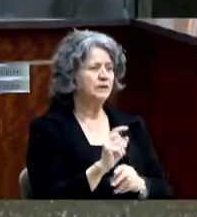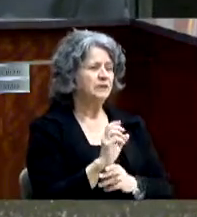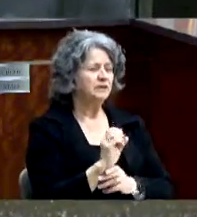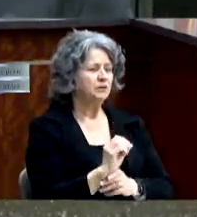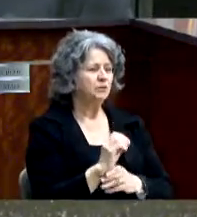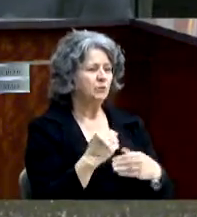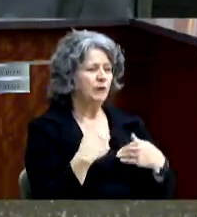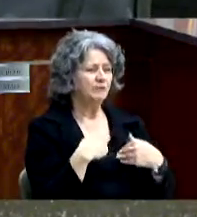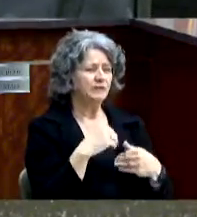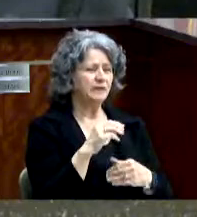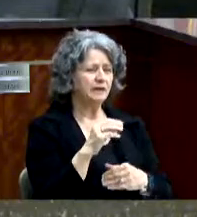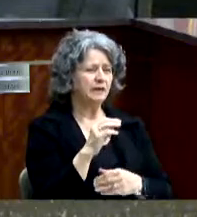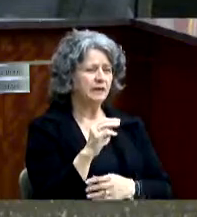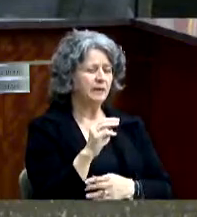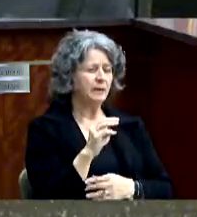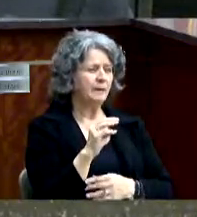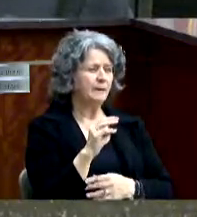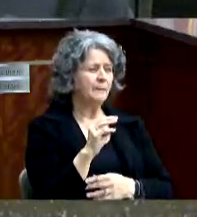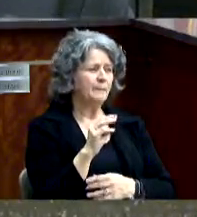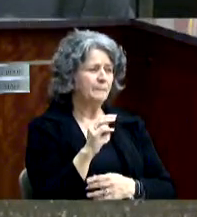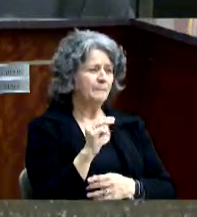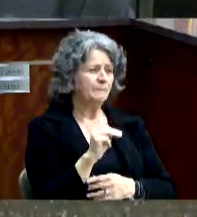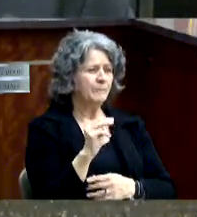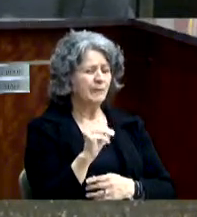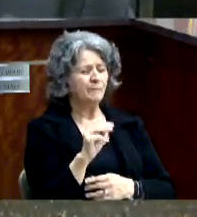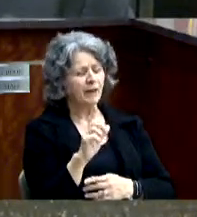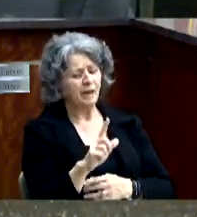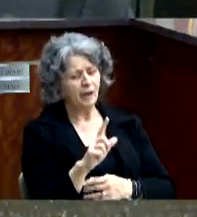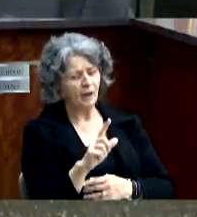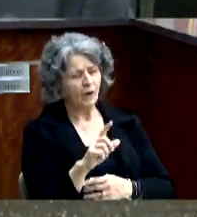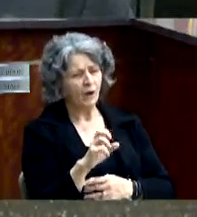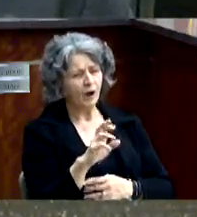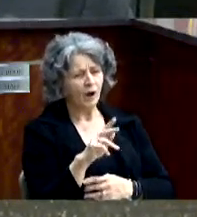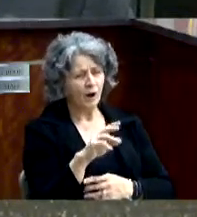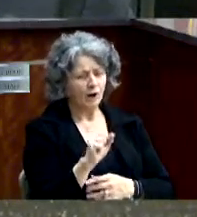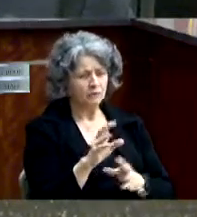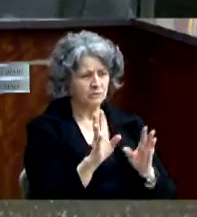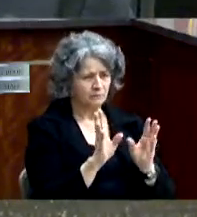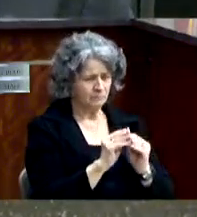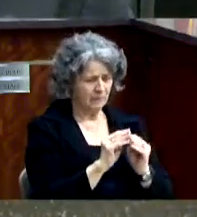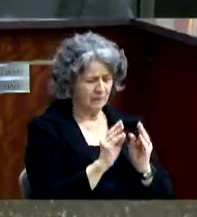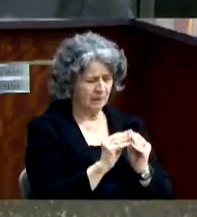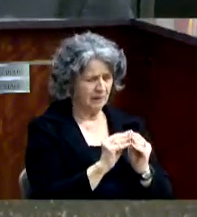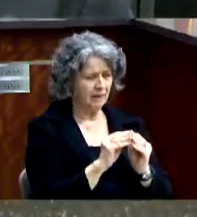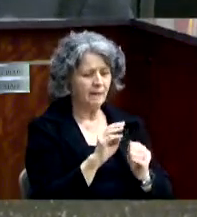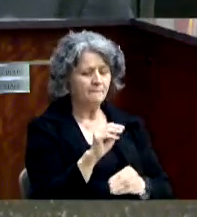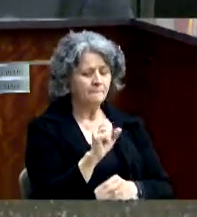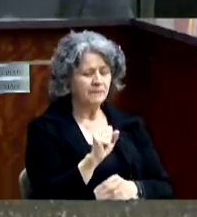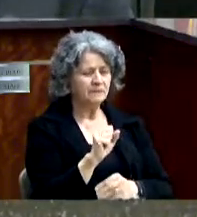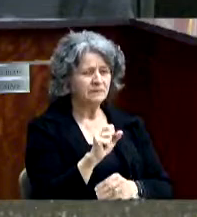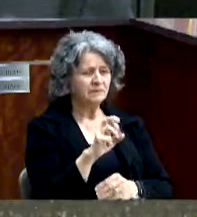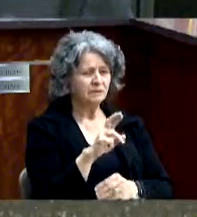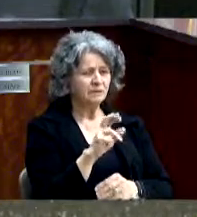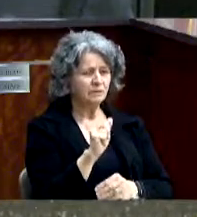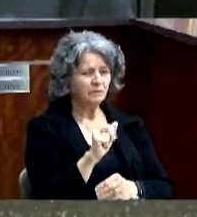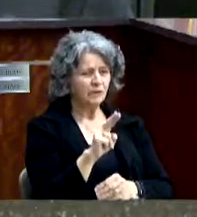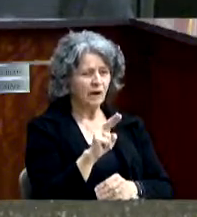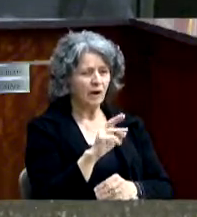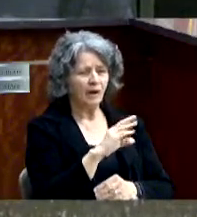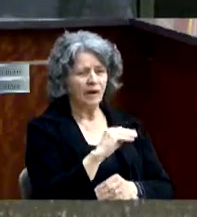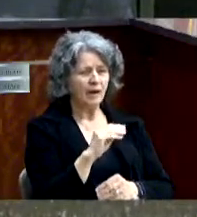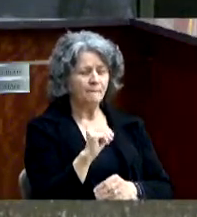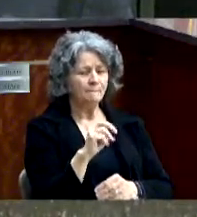the Maryland Municipal Clerks Association had their quarterly meeting here. Both Ms. Rao and Ms. Crook are members of